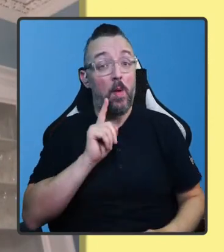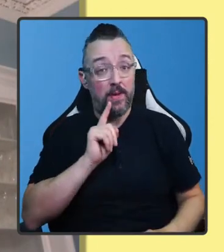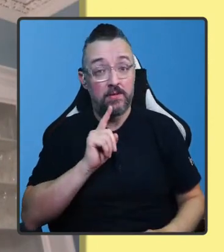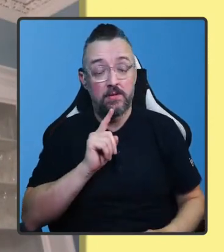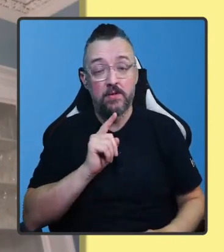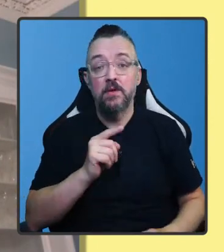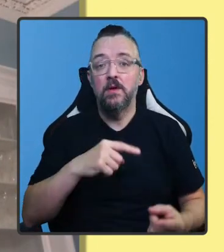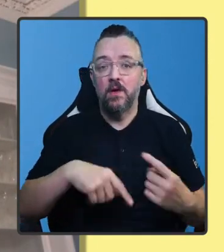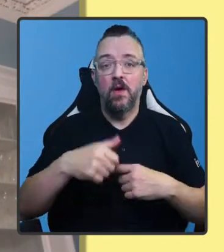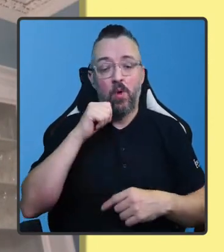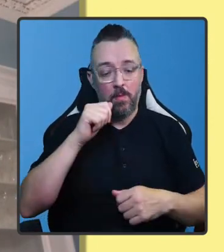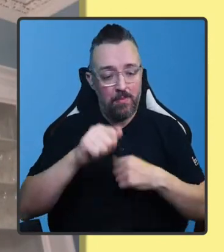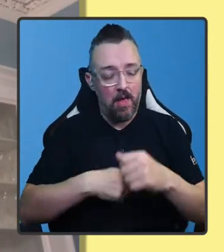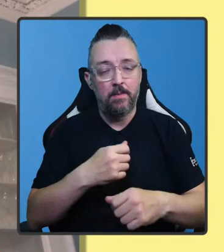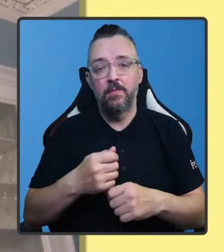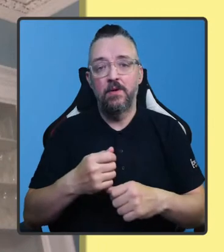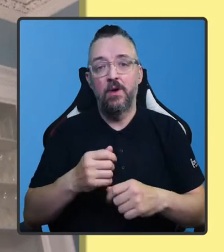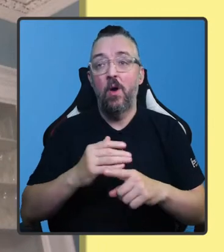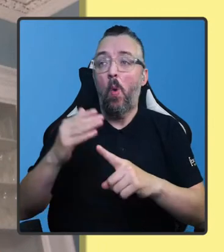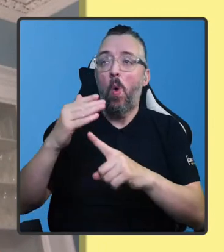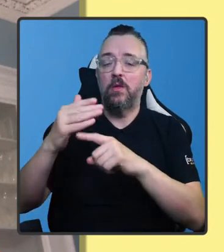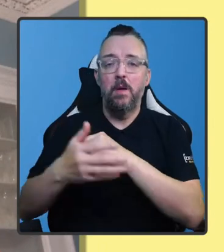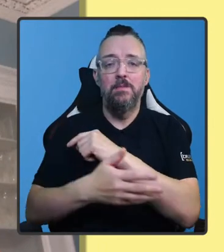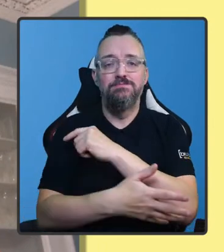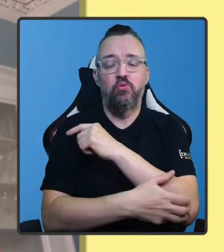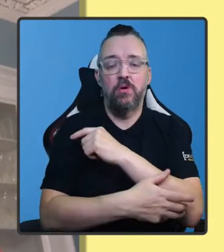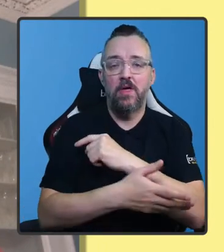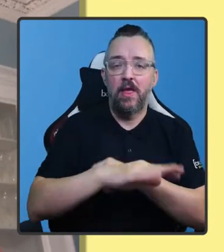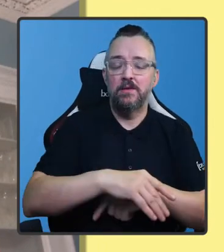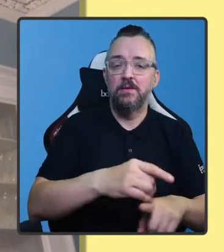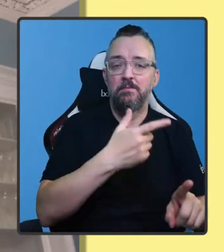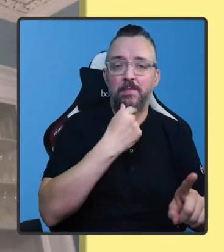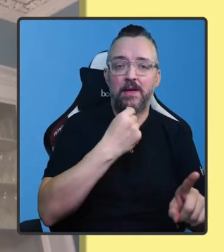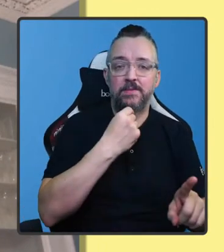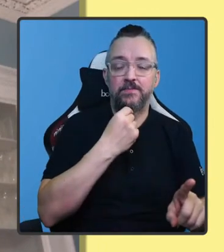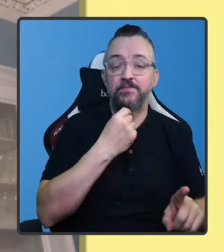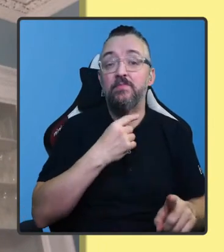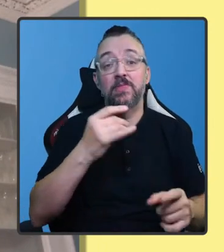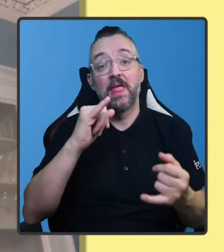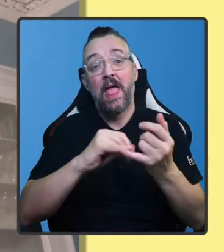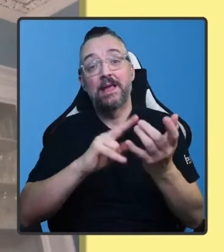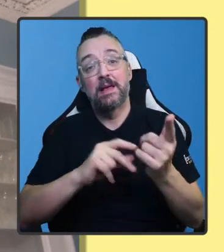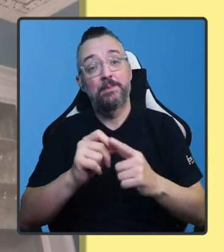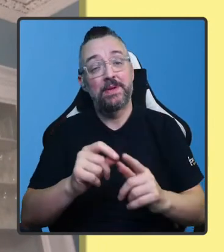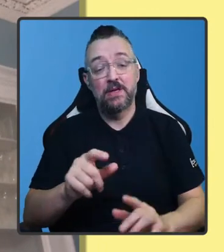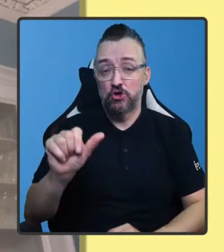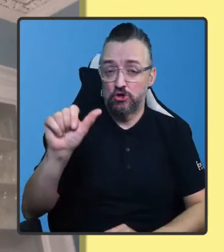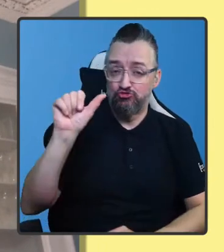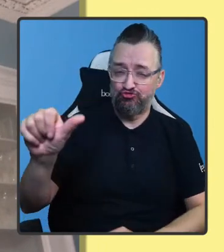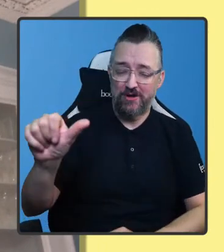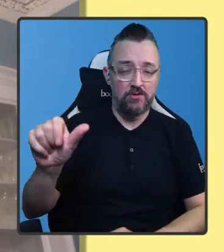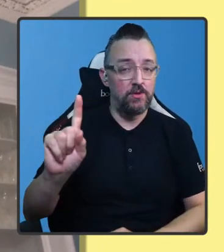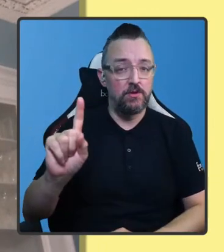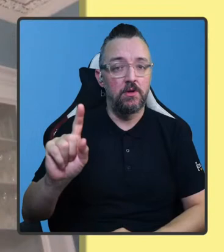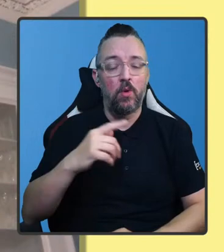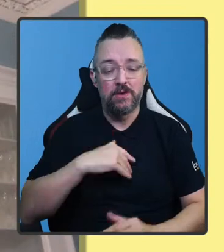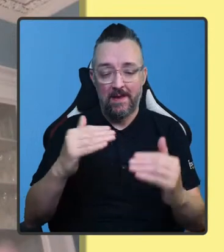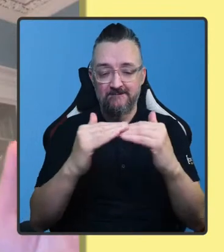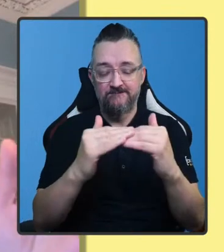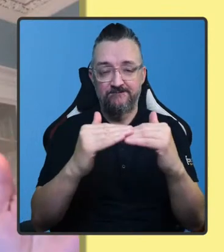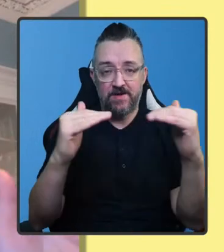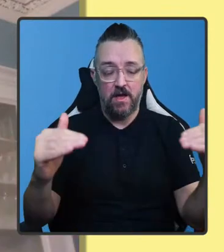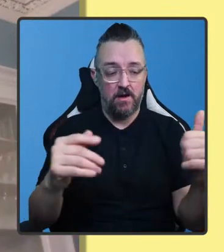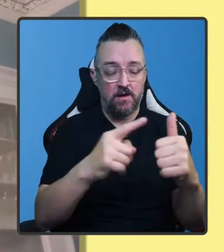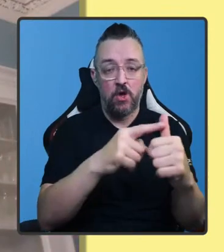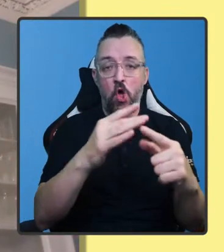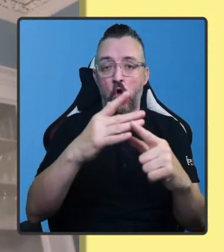end up poorer in old age than men. The SNP are right to make the link between fairness, social